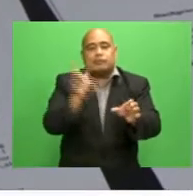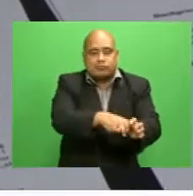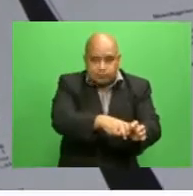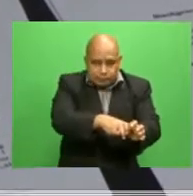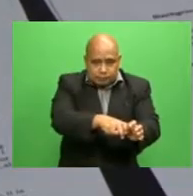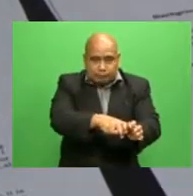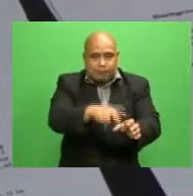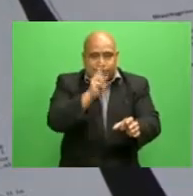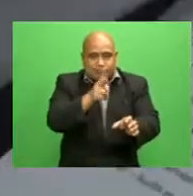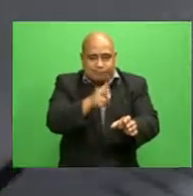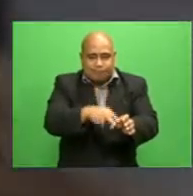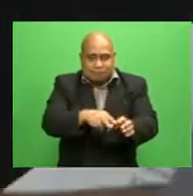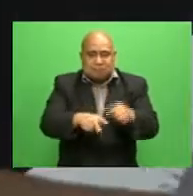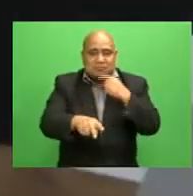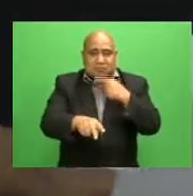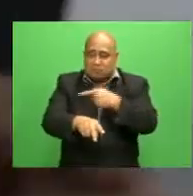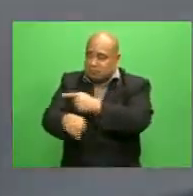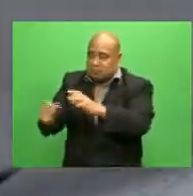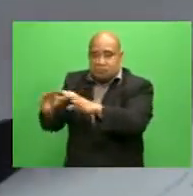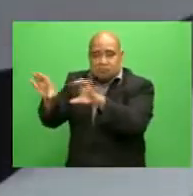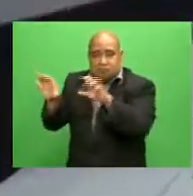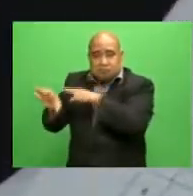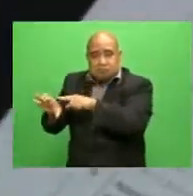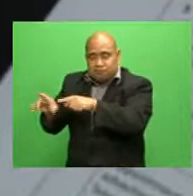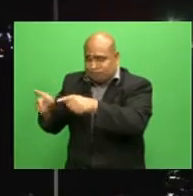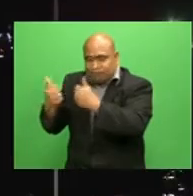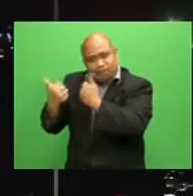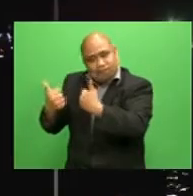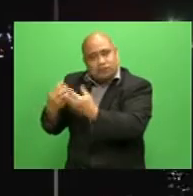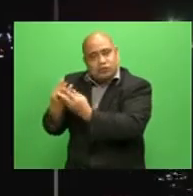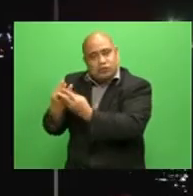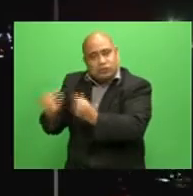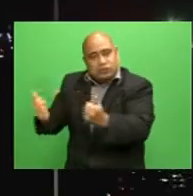deal with the matter. Edwin Nund, FBC News.